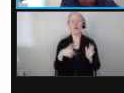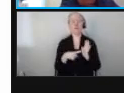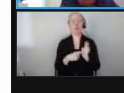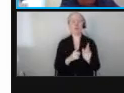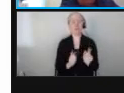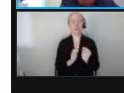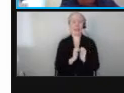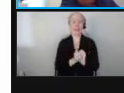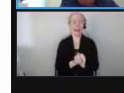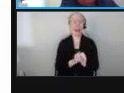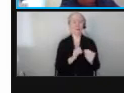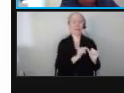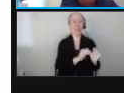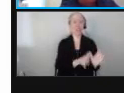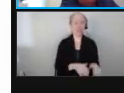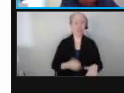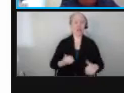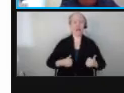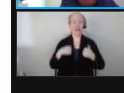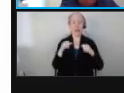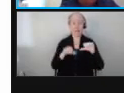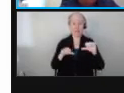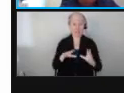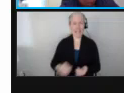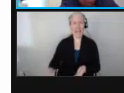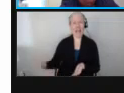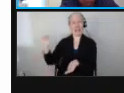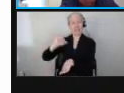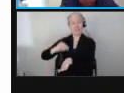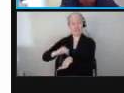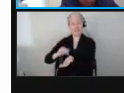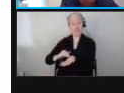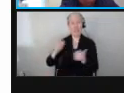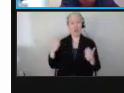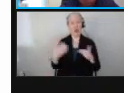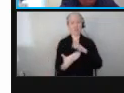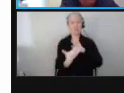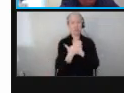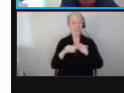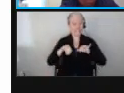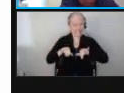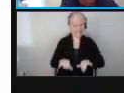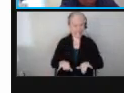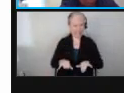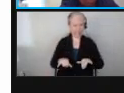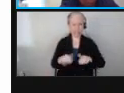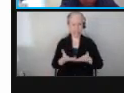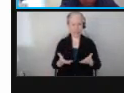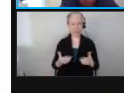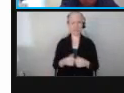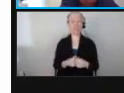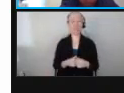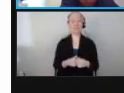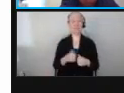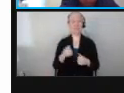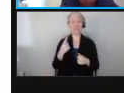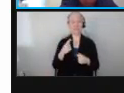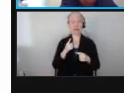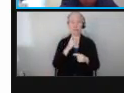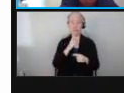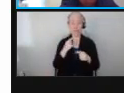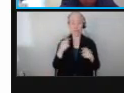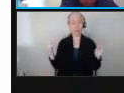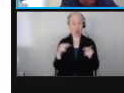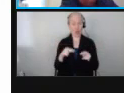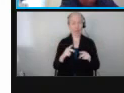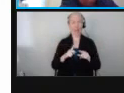engineers, life sciences, and medical folks actually approach what we do. We actually approach it from opposite directions.